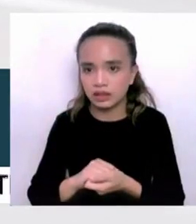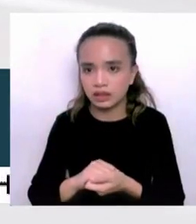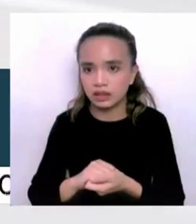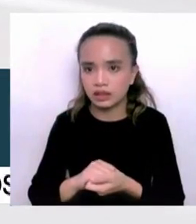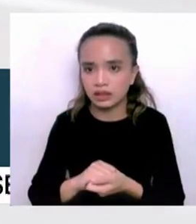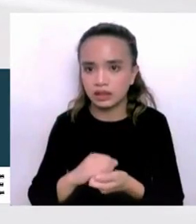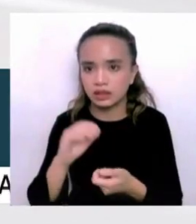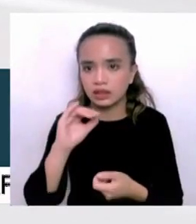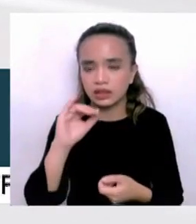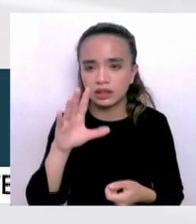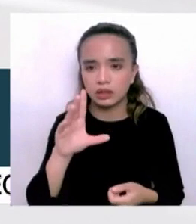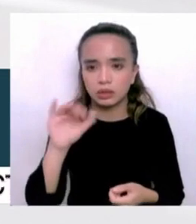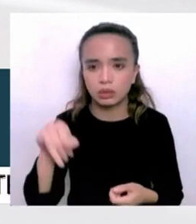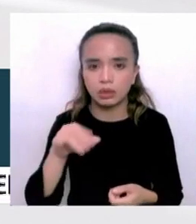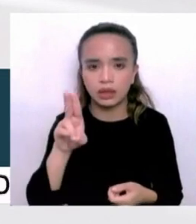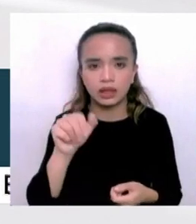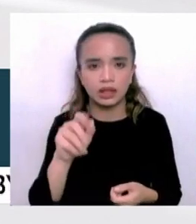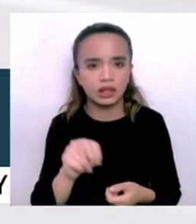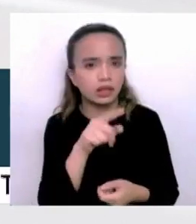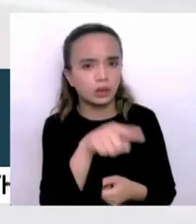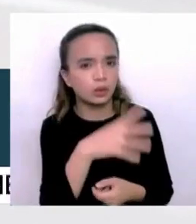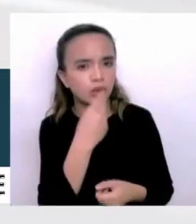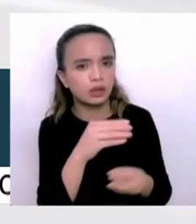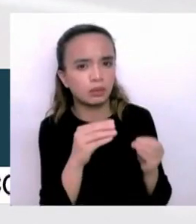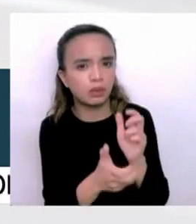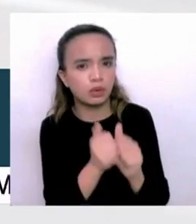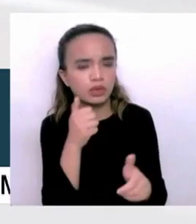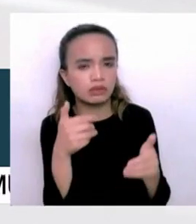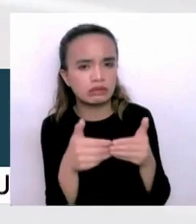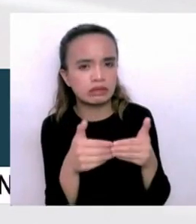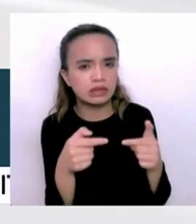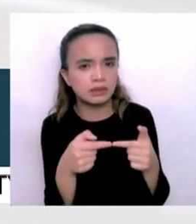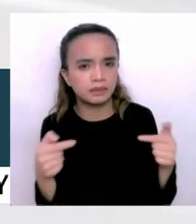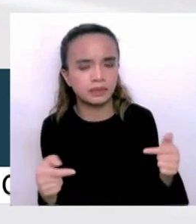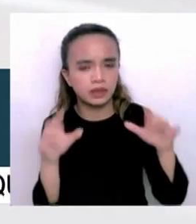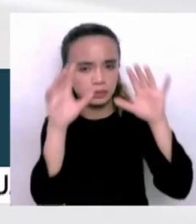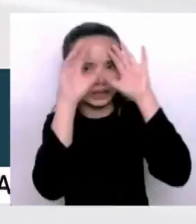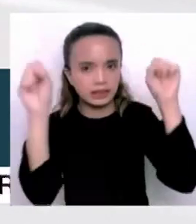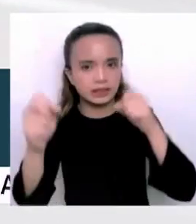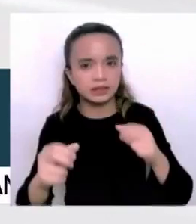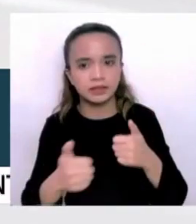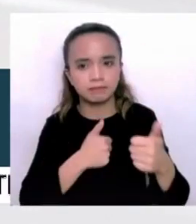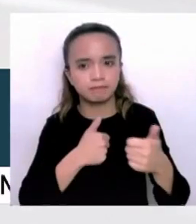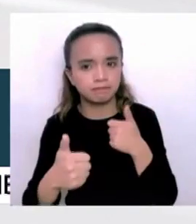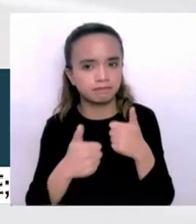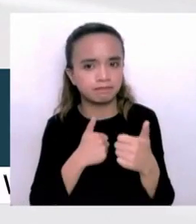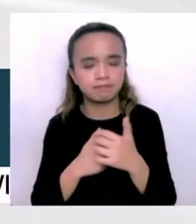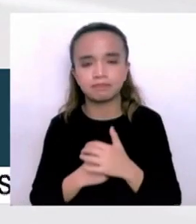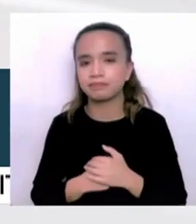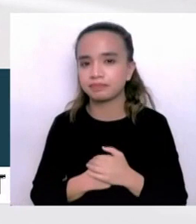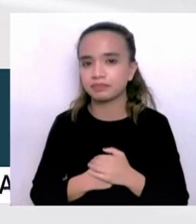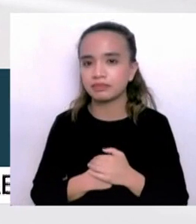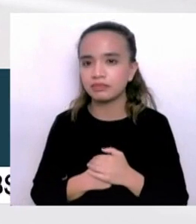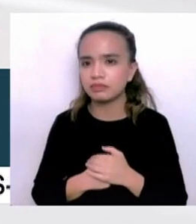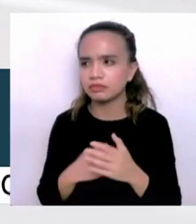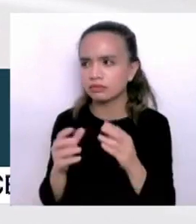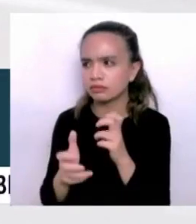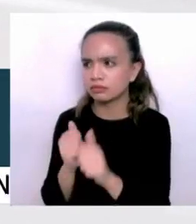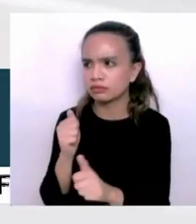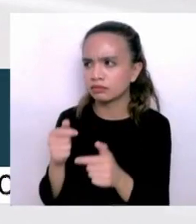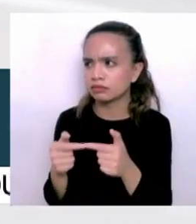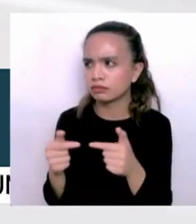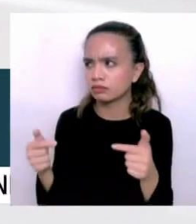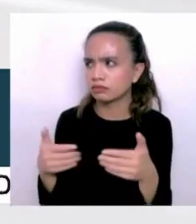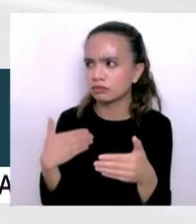Walden Bennett. Who do you think is your closest rival in the presidential race? My closest rival